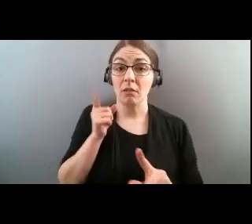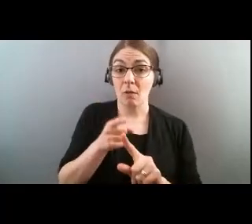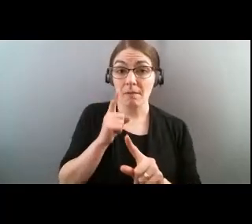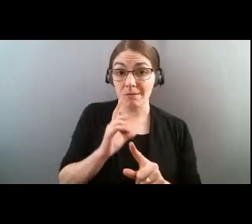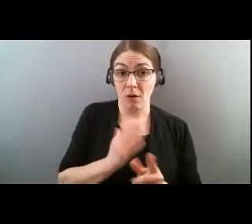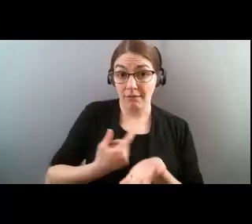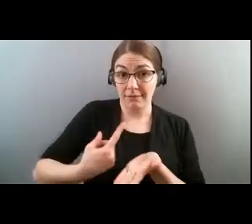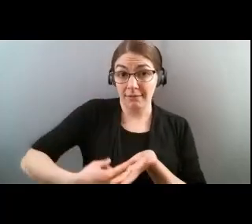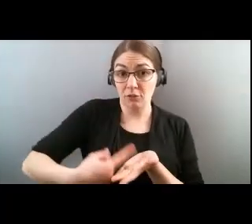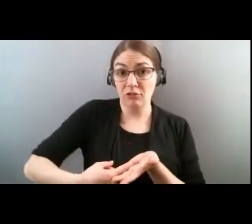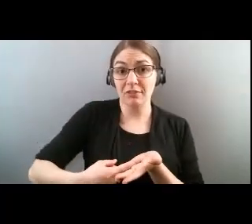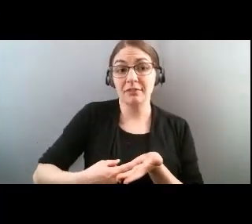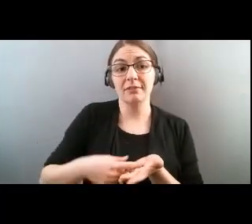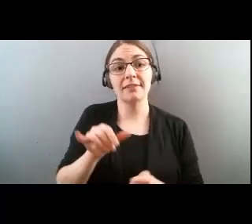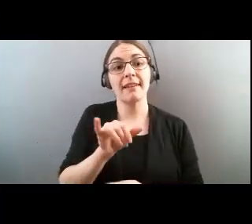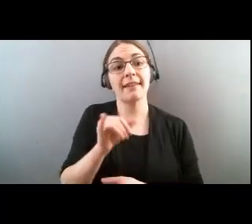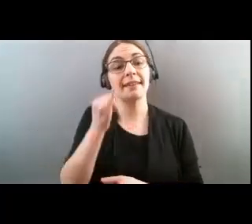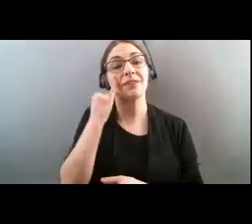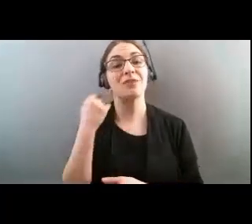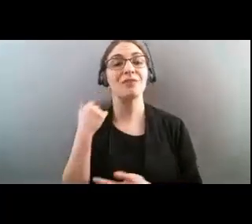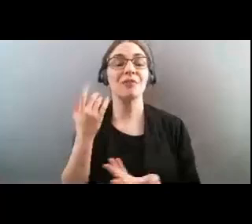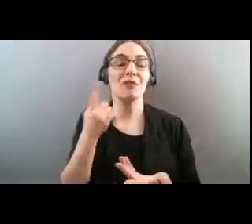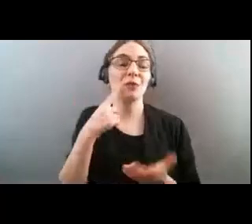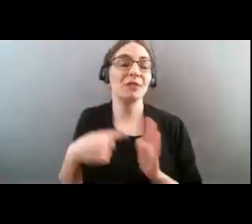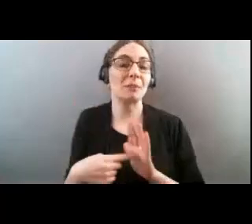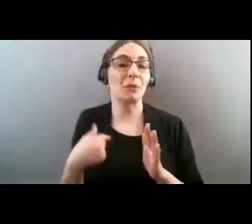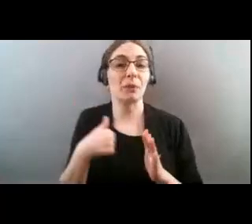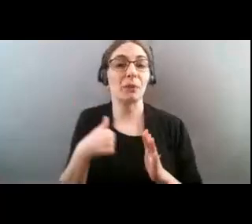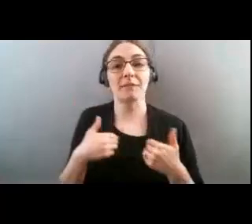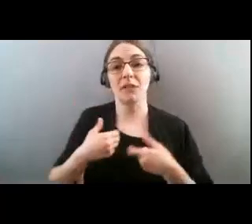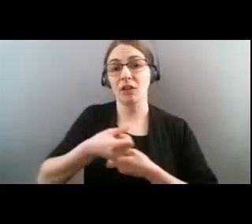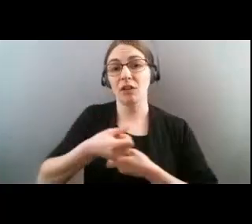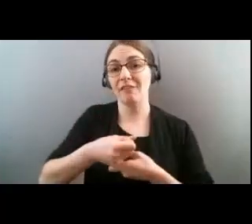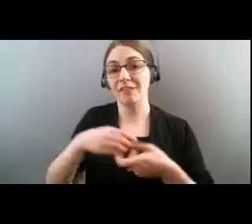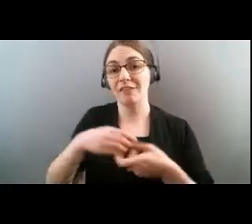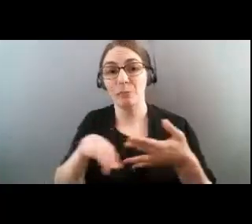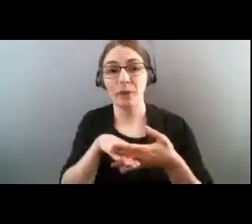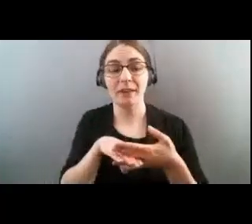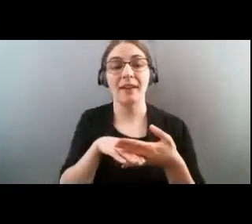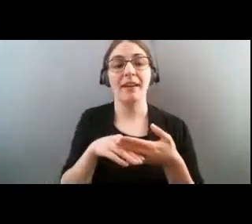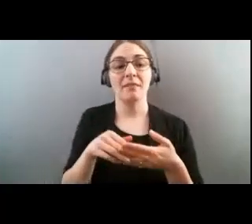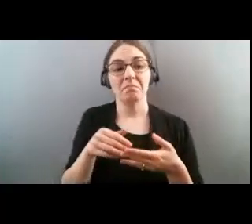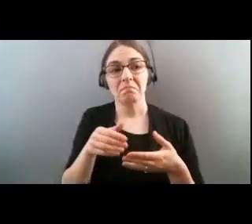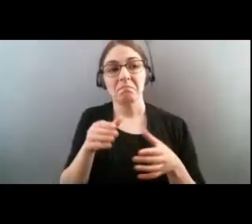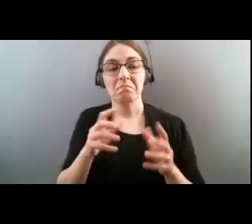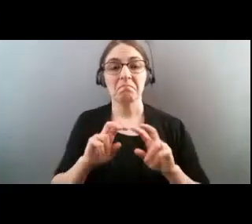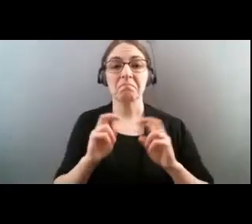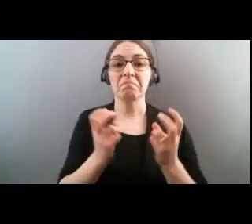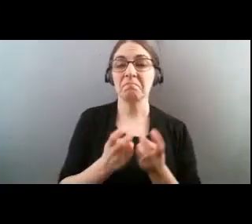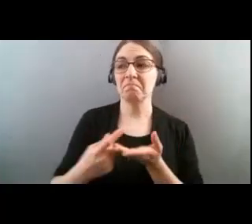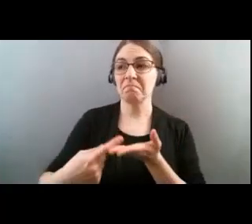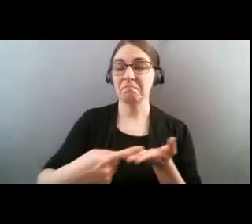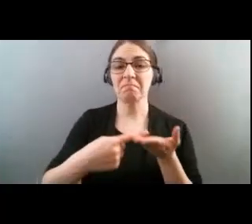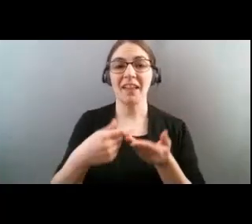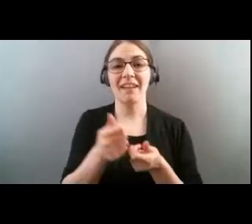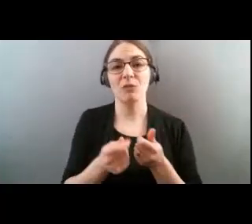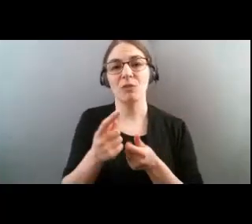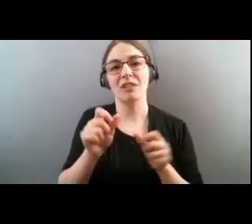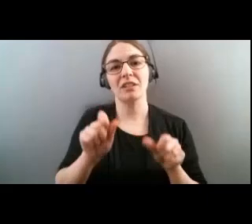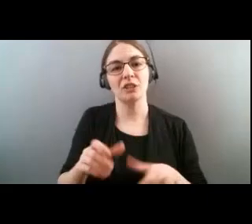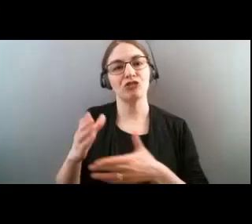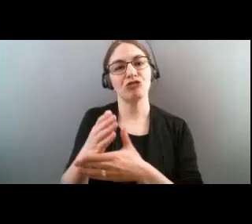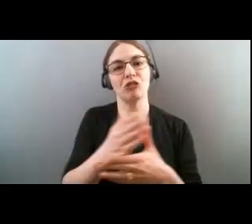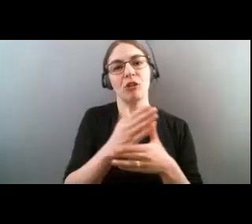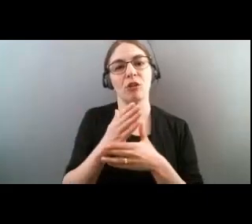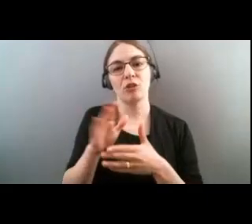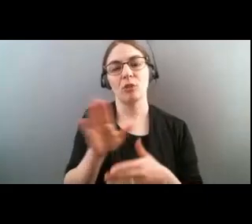is, like if we're having a coffee break or something, where everyone can share their experiences with their organizations. And